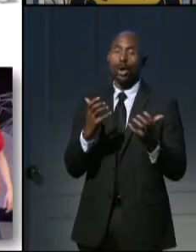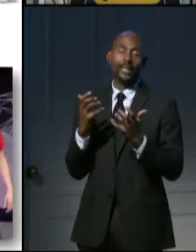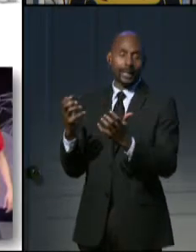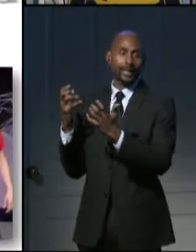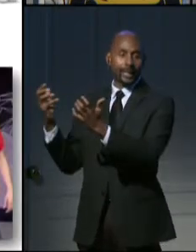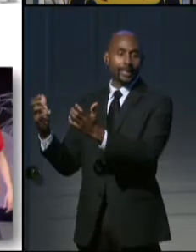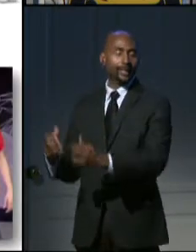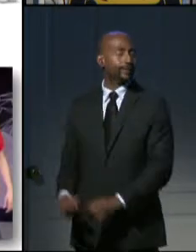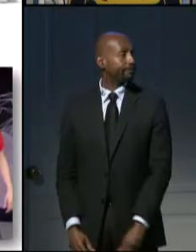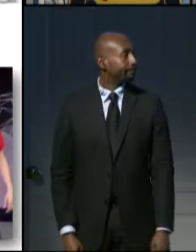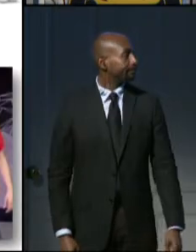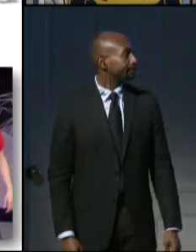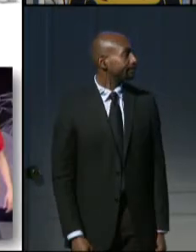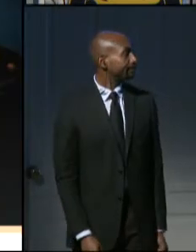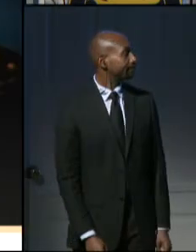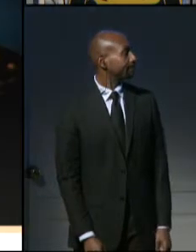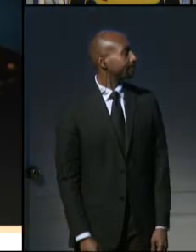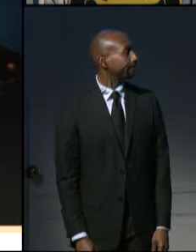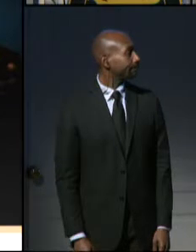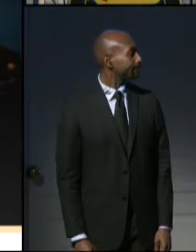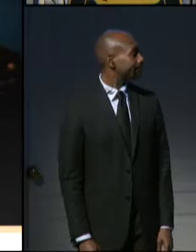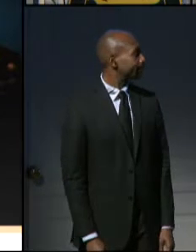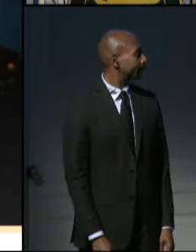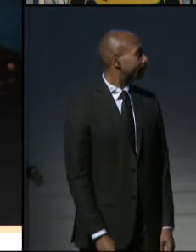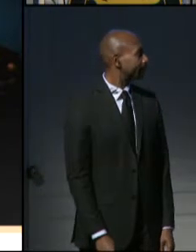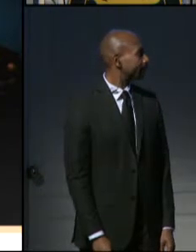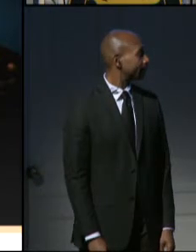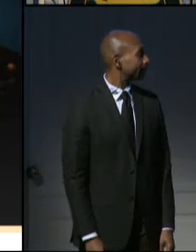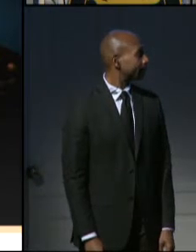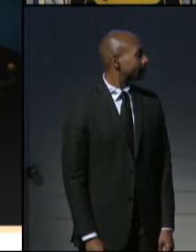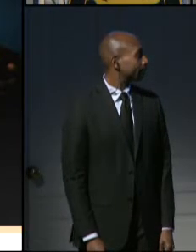audiences. And so,